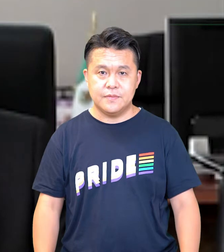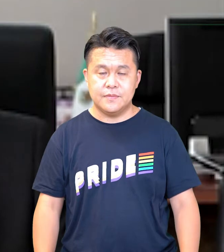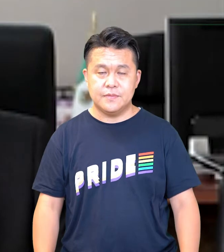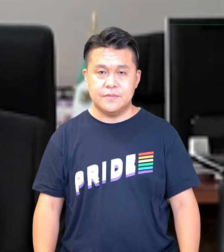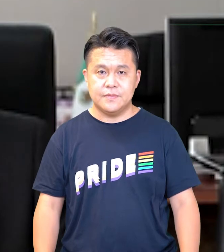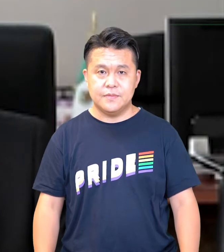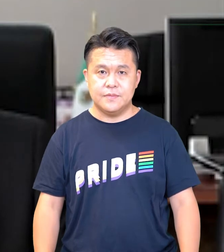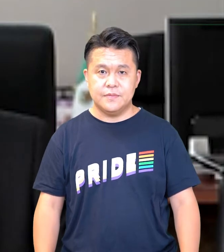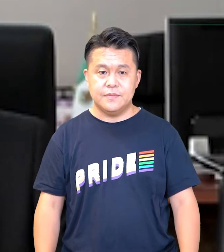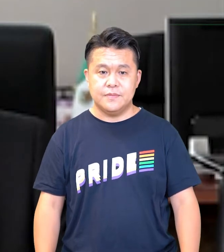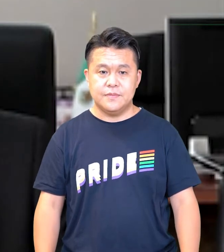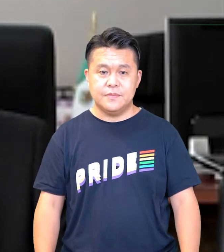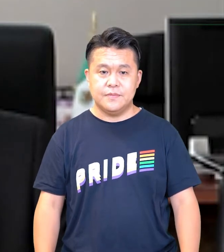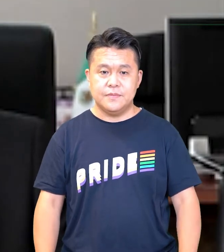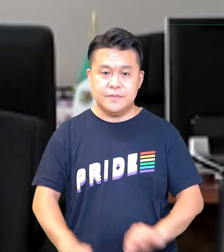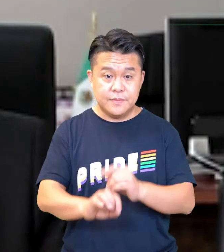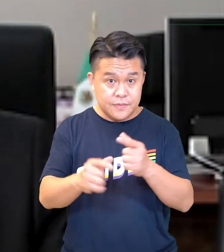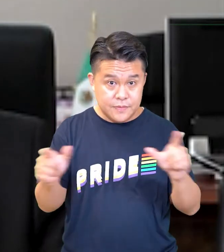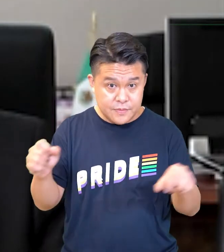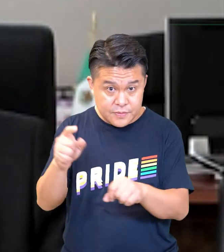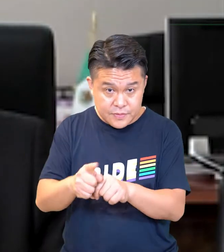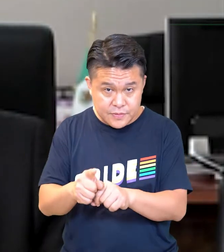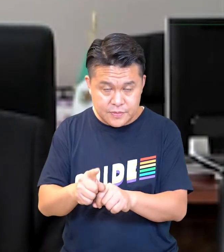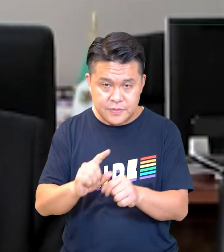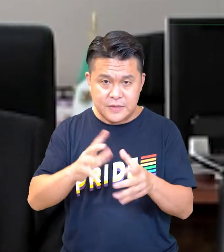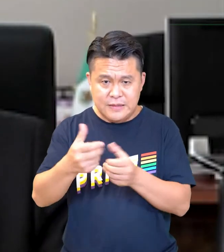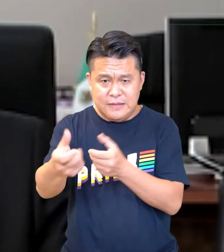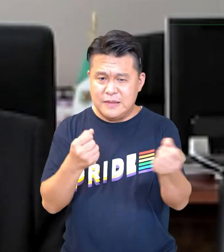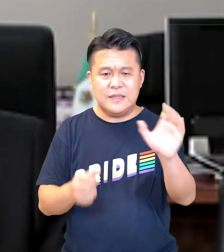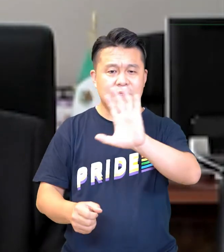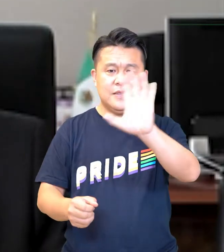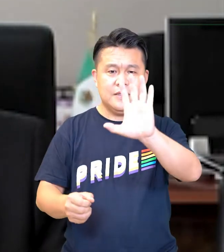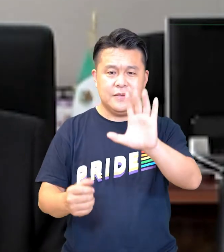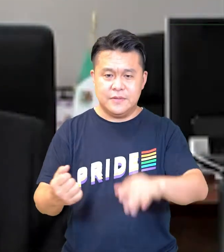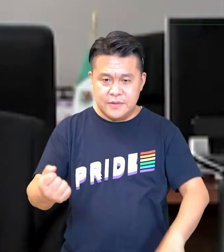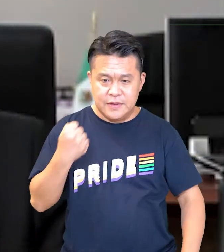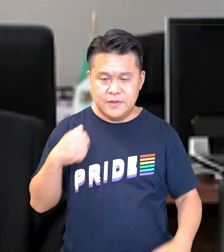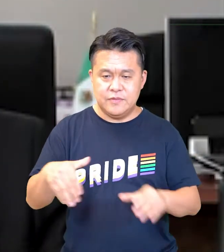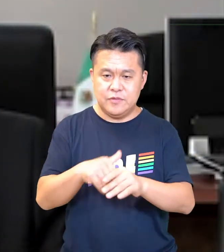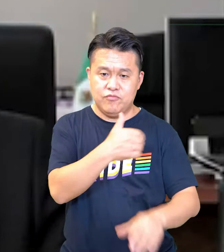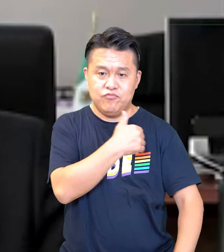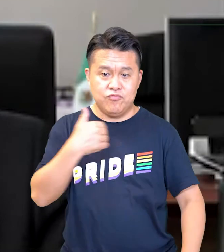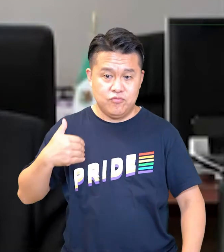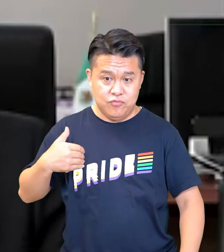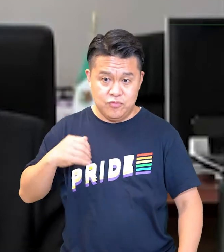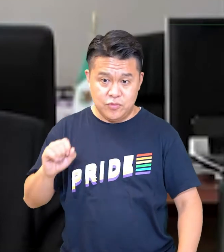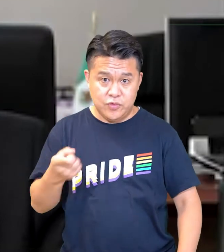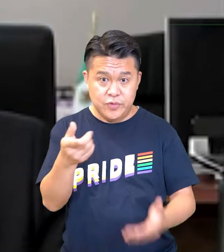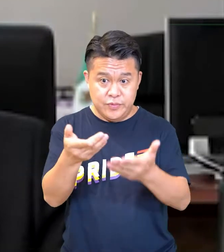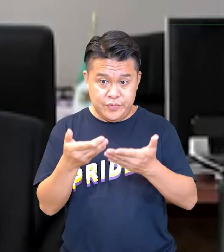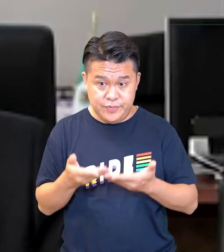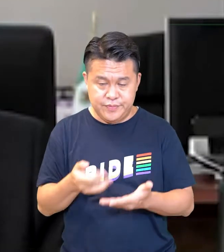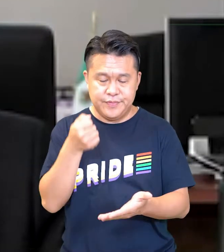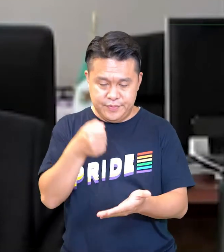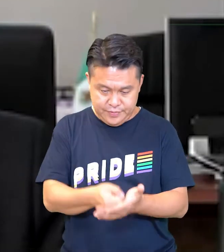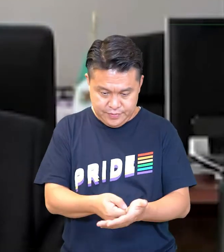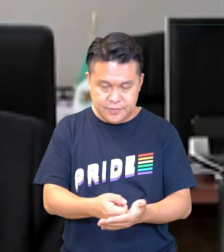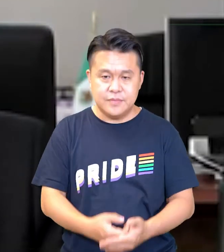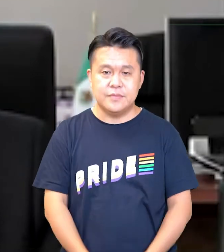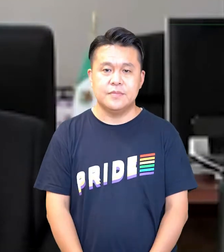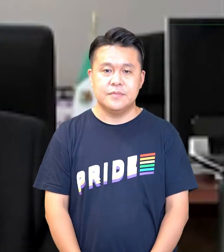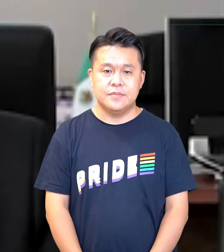multicultural nation and that our diversity must be a source of strength and cultural